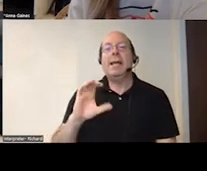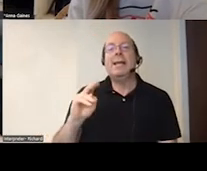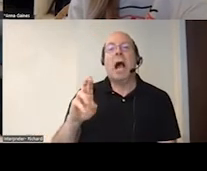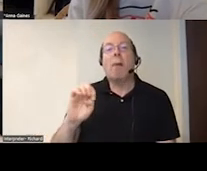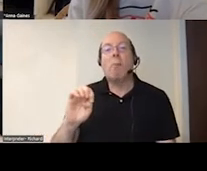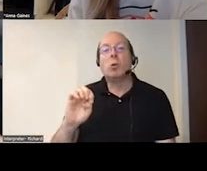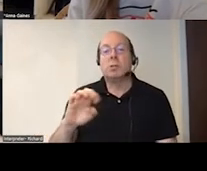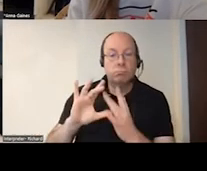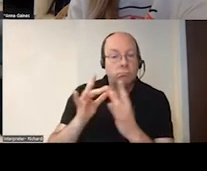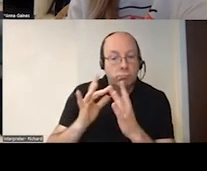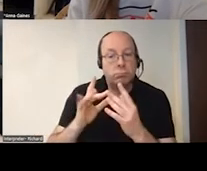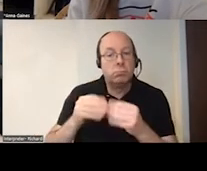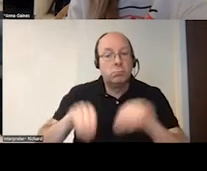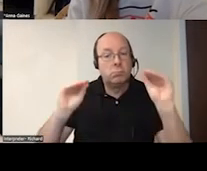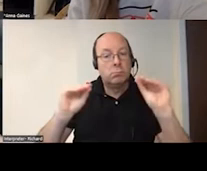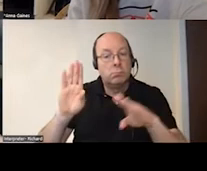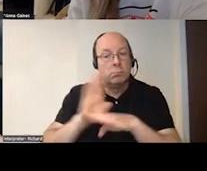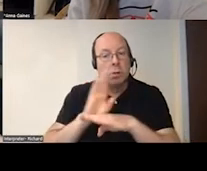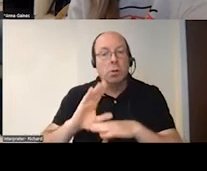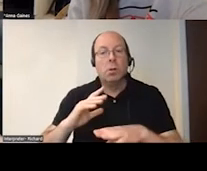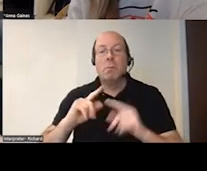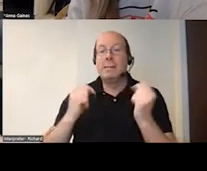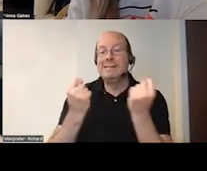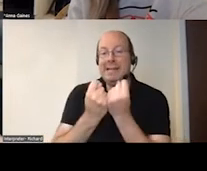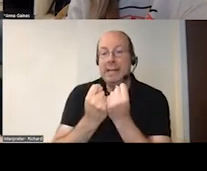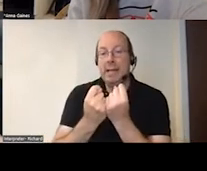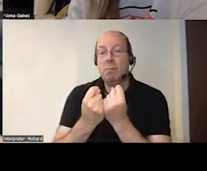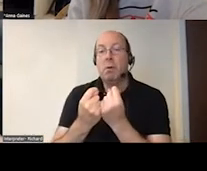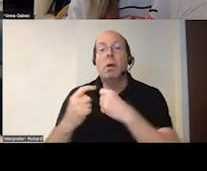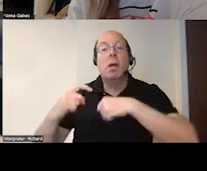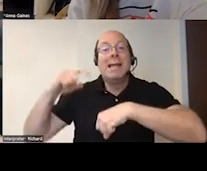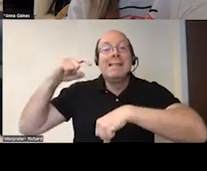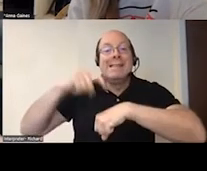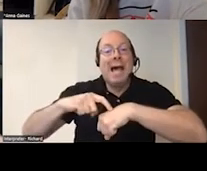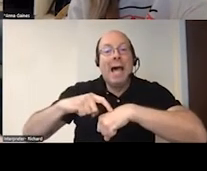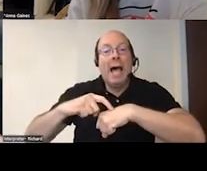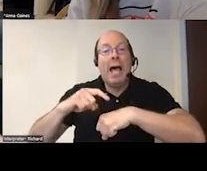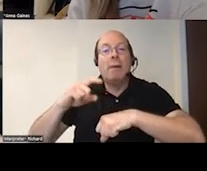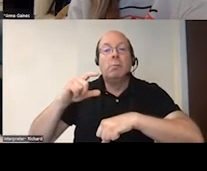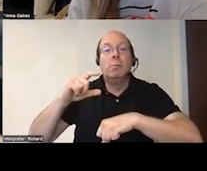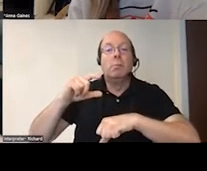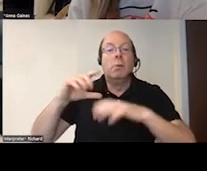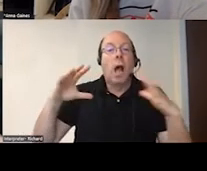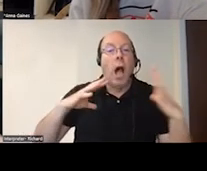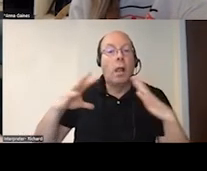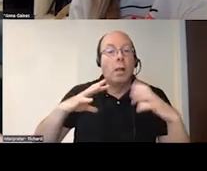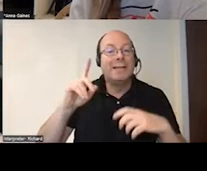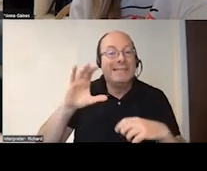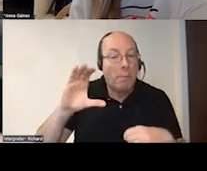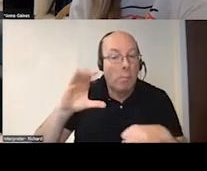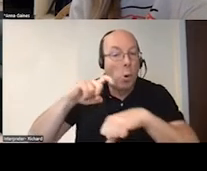business, and my team was not ready for the holiday season last year in terms of being poised